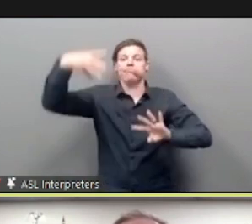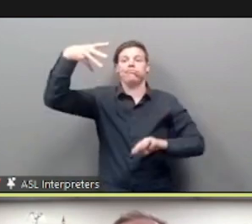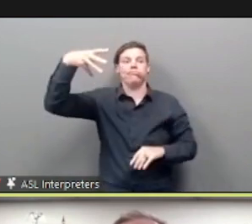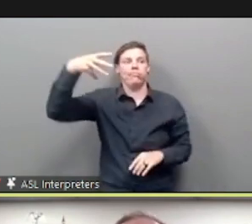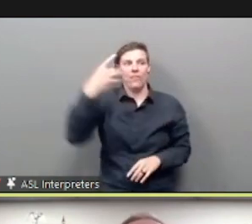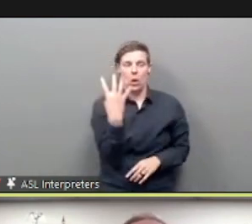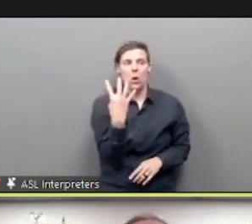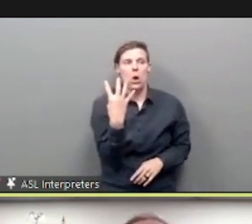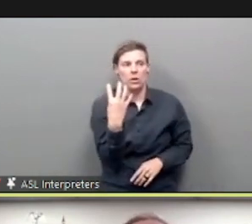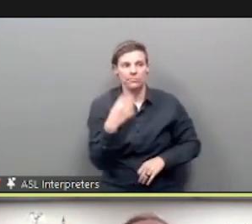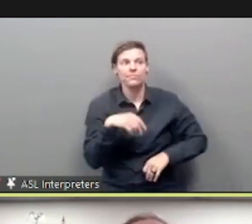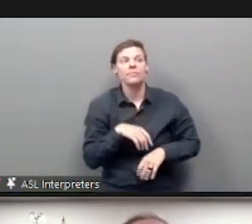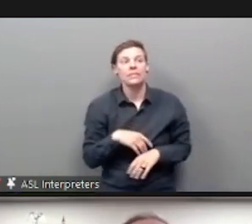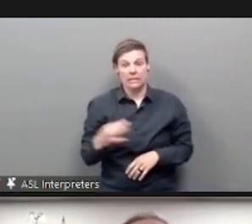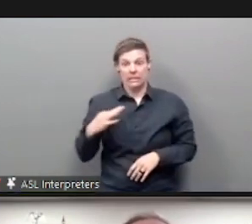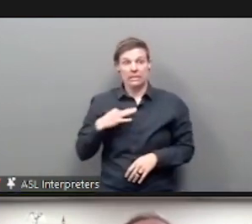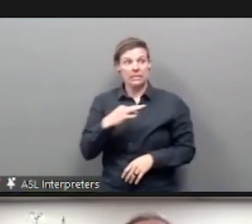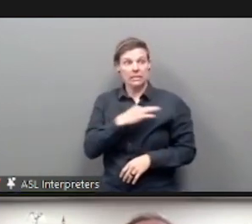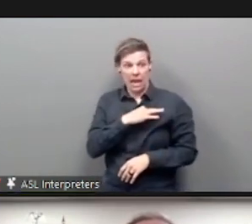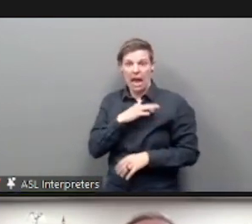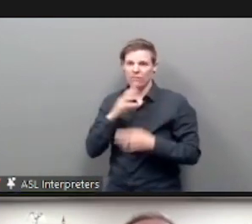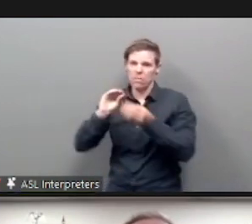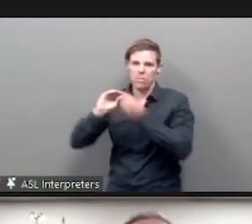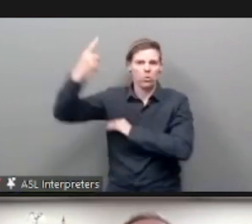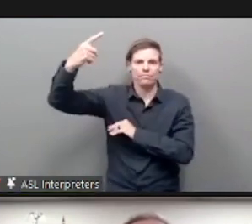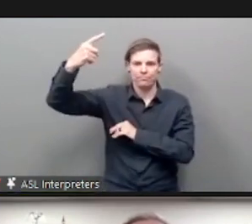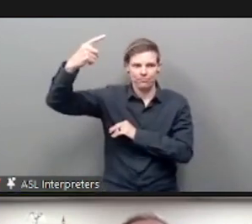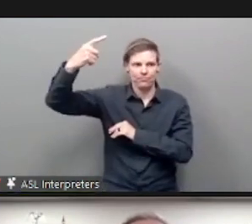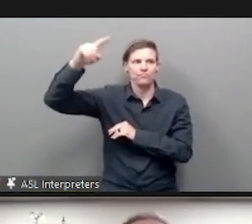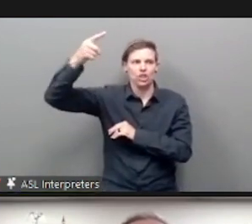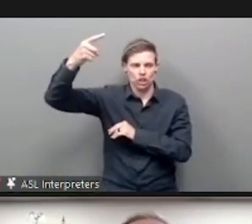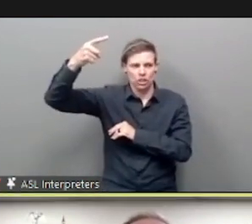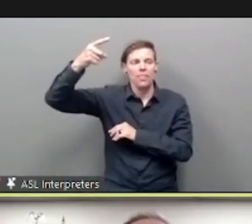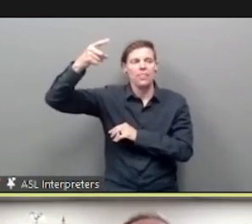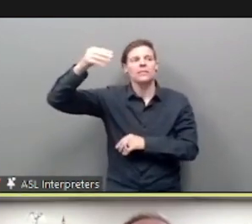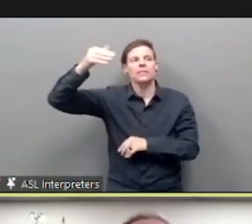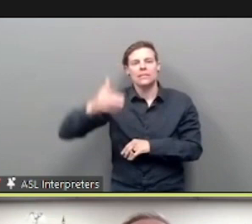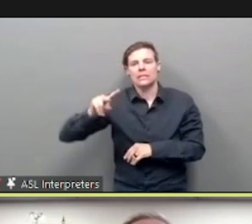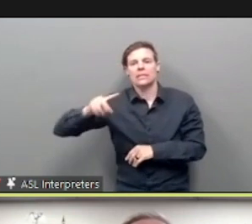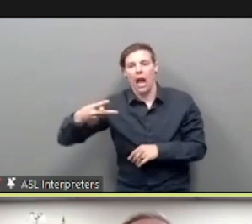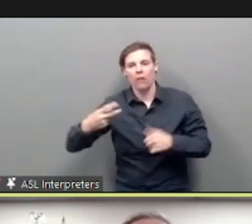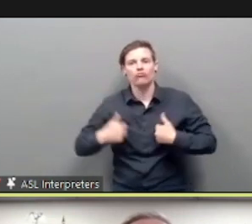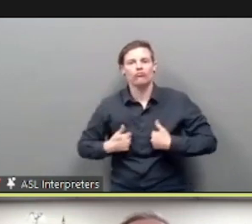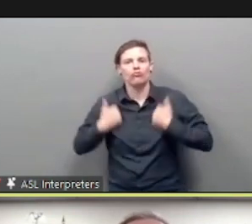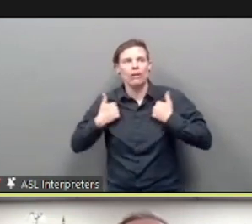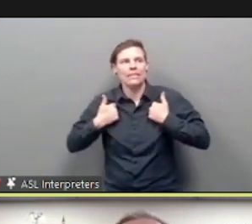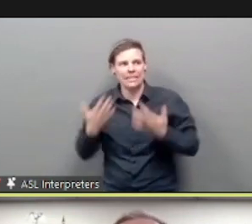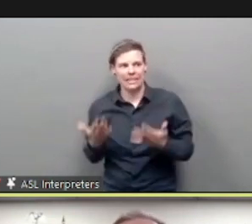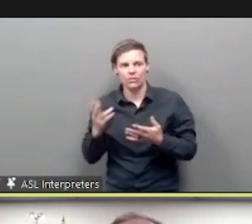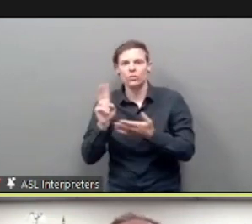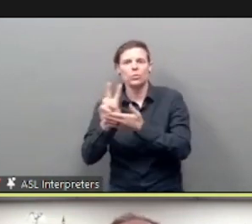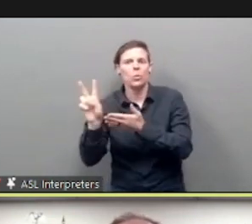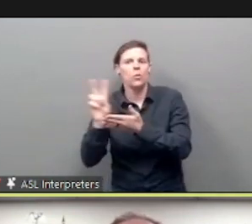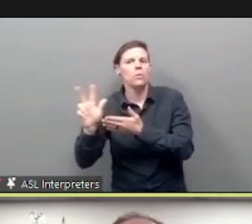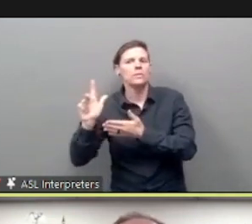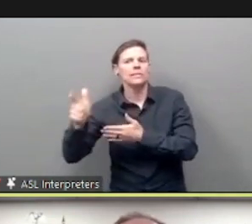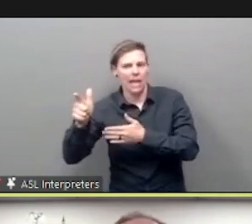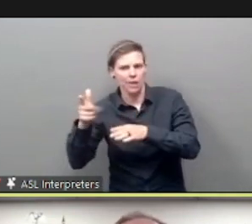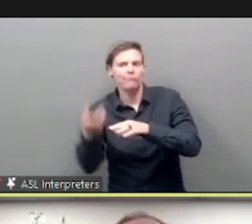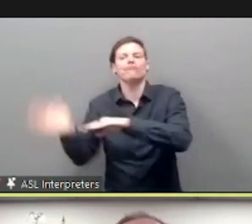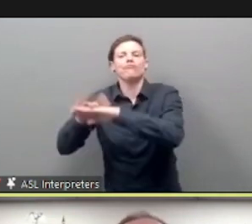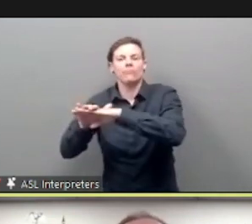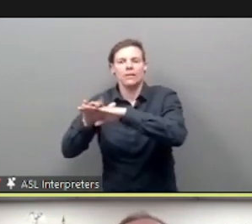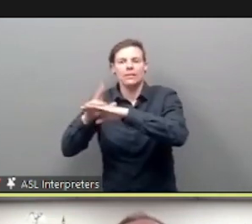up first, and then resident cases go up a couple weeks afterwards, 2-3 weeks afterwards. So you're right about